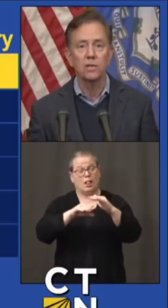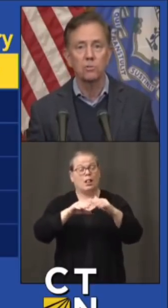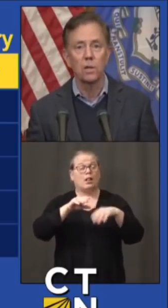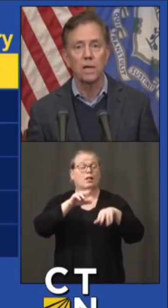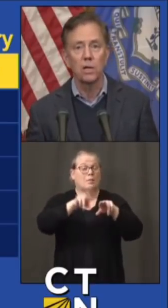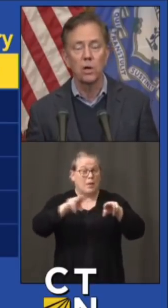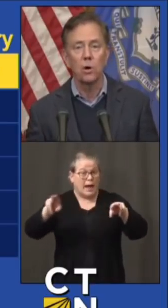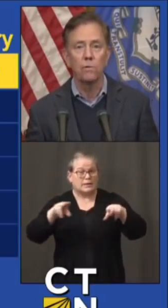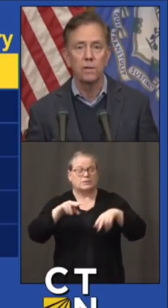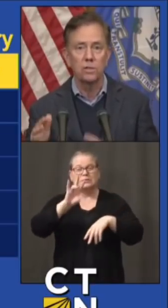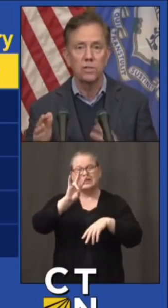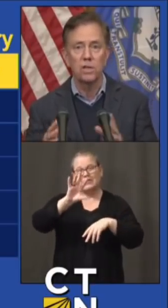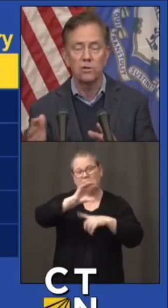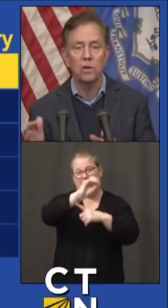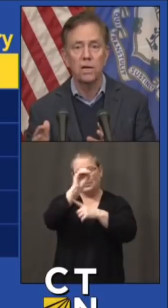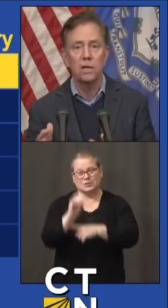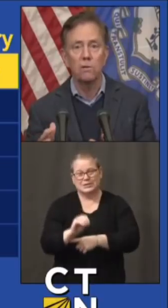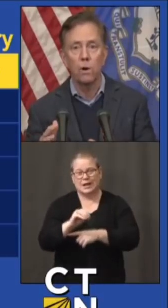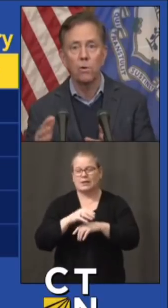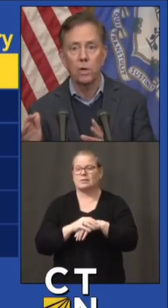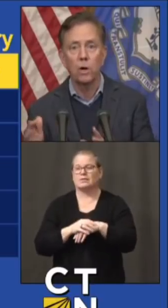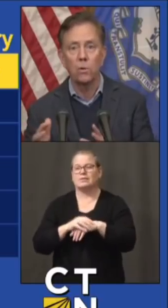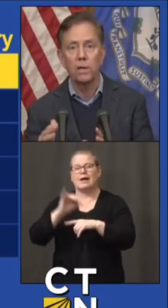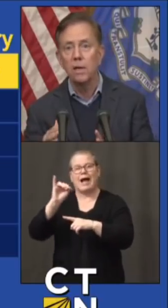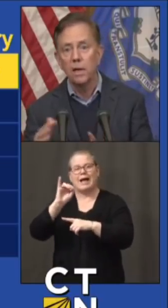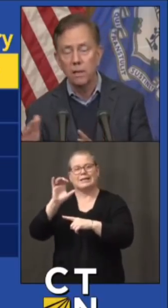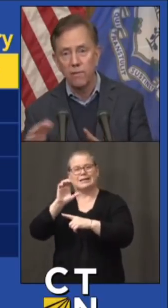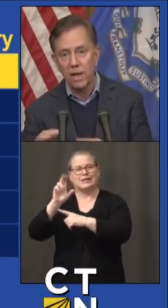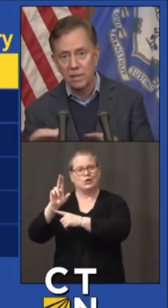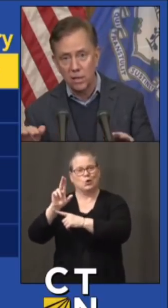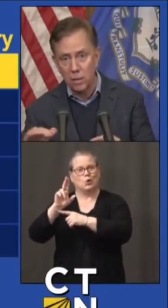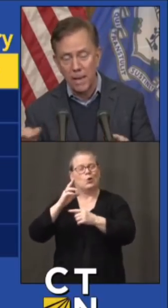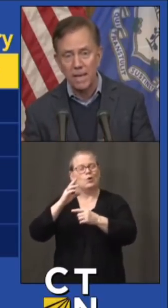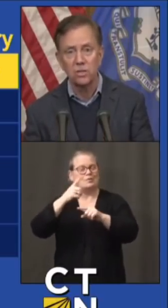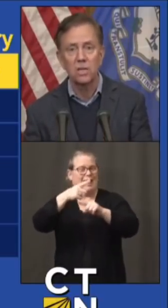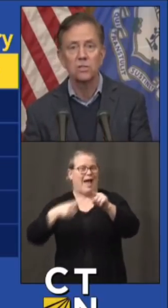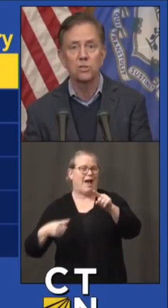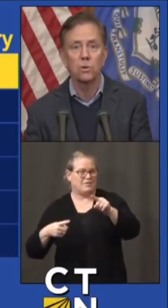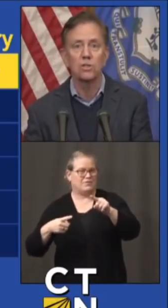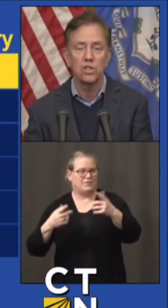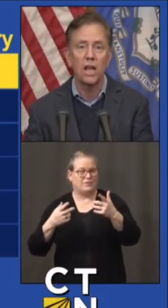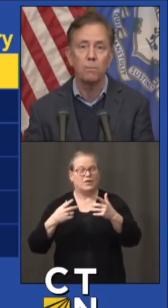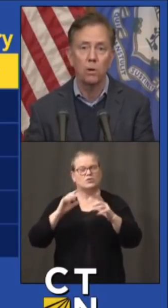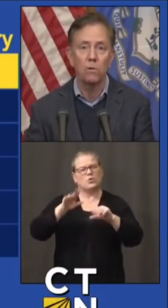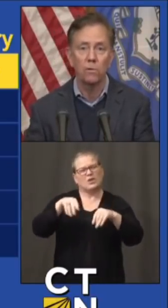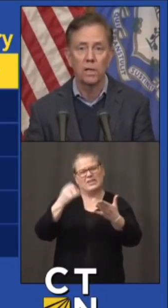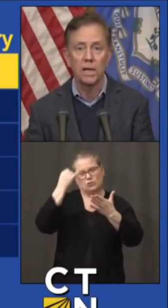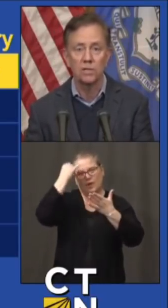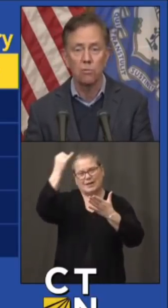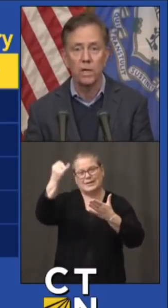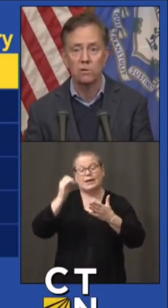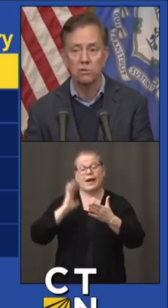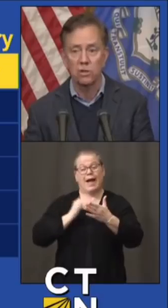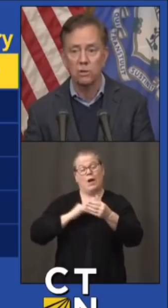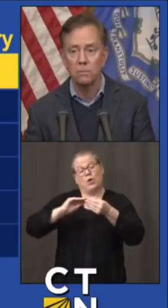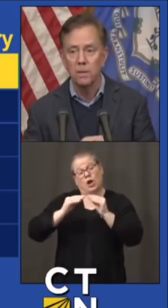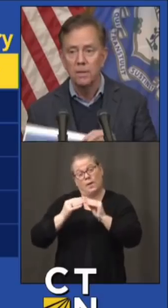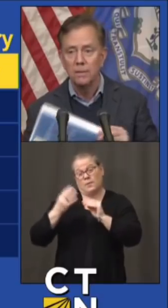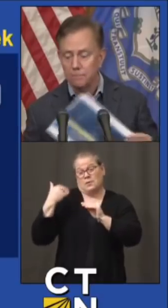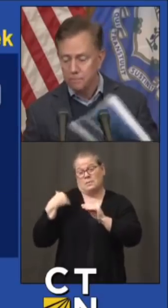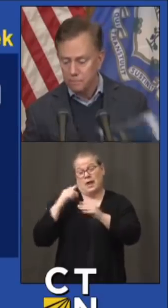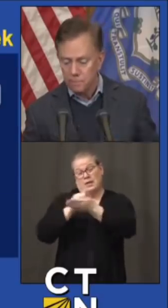half of that is related to COVID. Just gives you an idea of where we're going and the fact that the capacity is sort of stable over the last week or